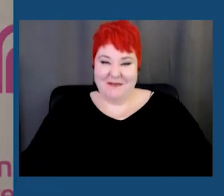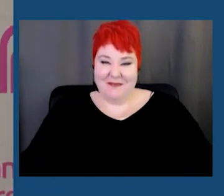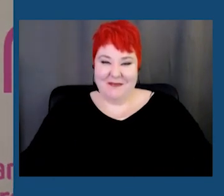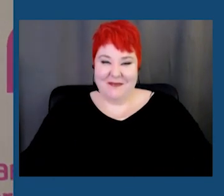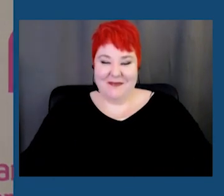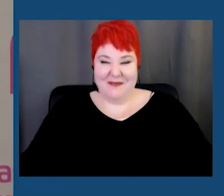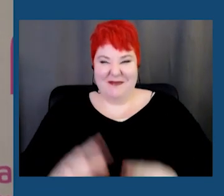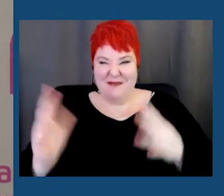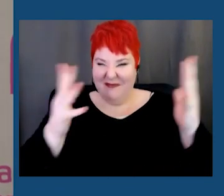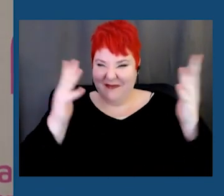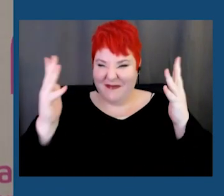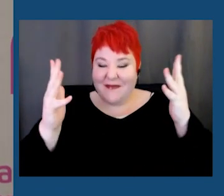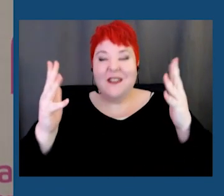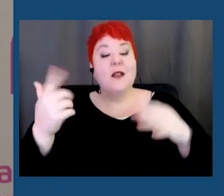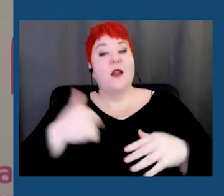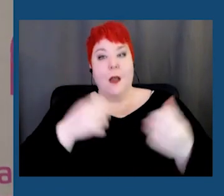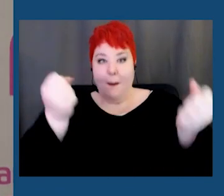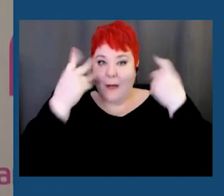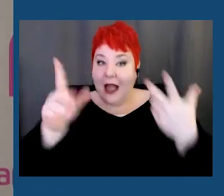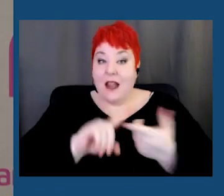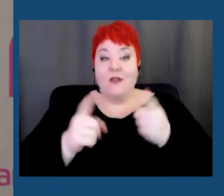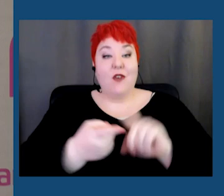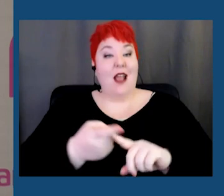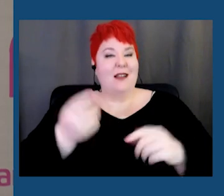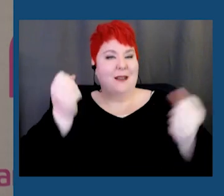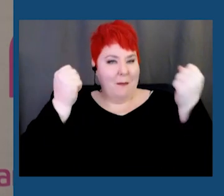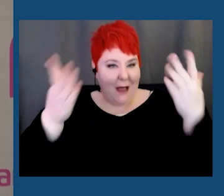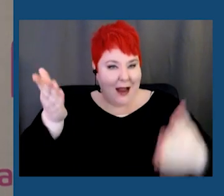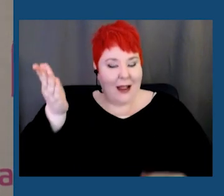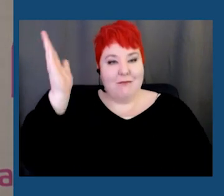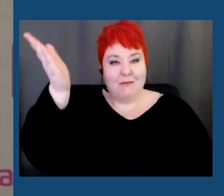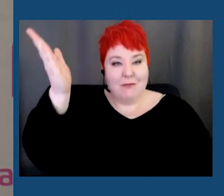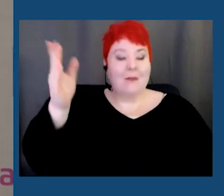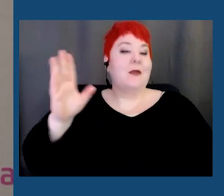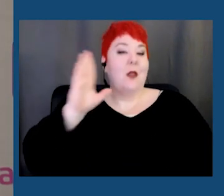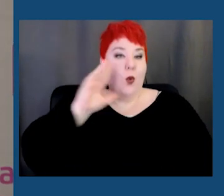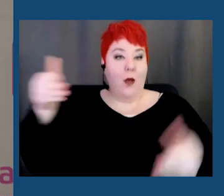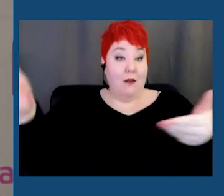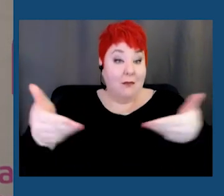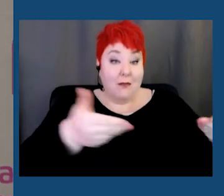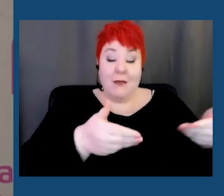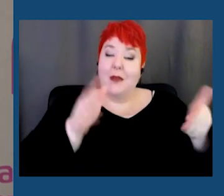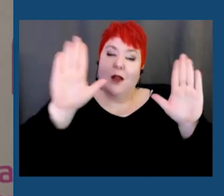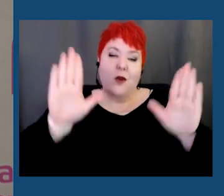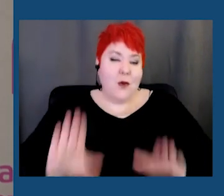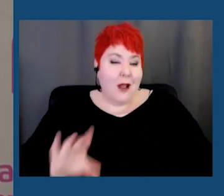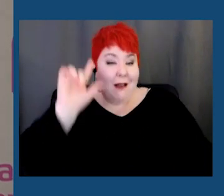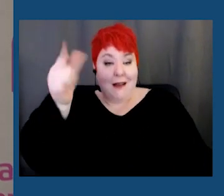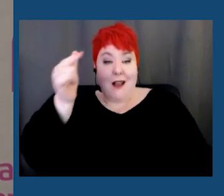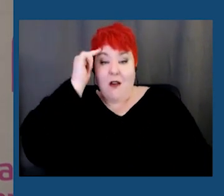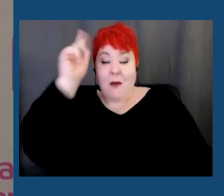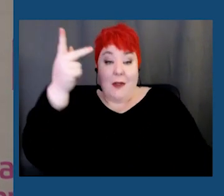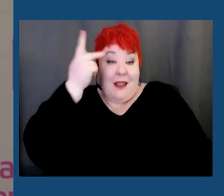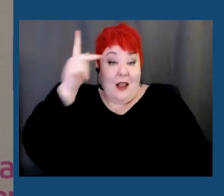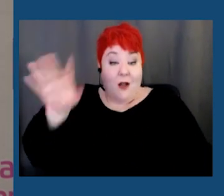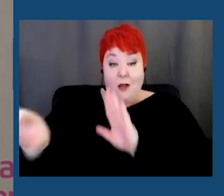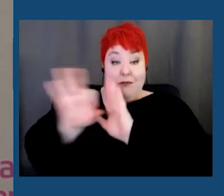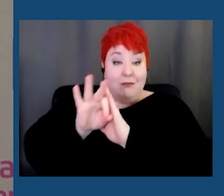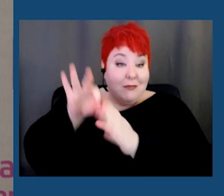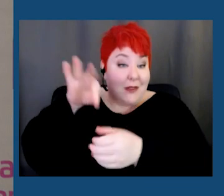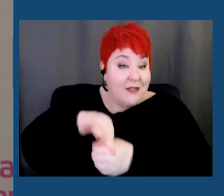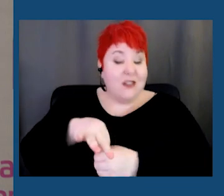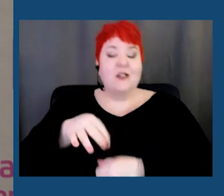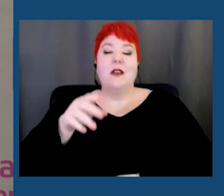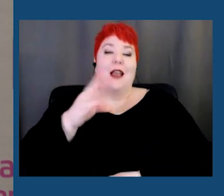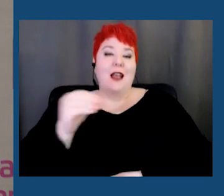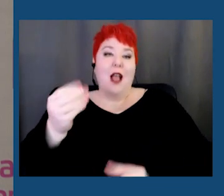We have a lot of friends that we'll be introducing, a lot of elected officials that are great supporters and champions. We'll be introducing them shortly, but just wanted